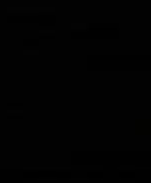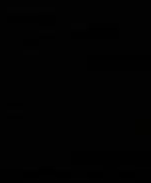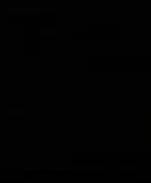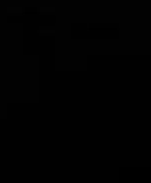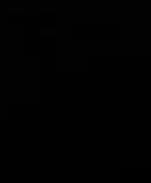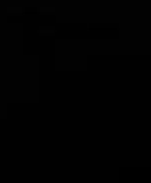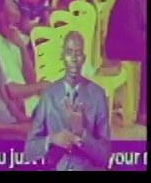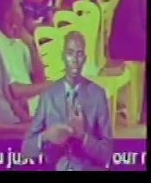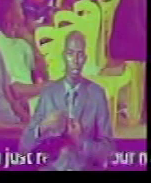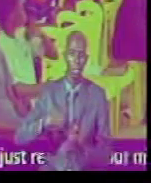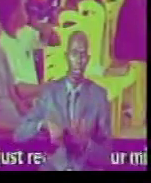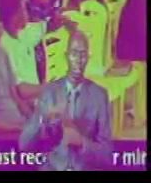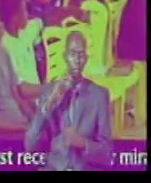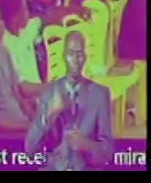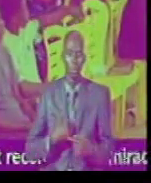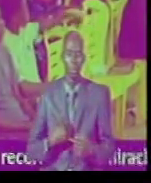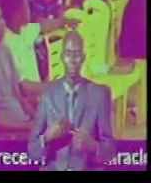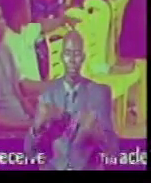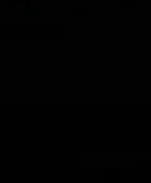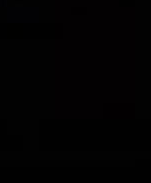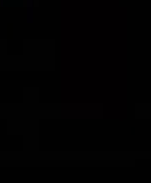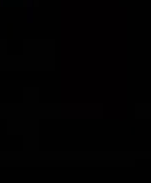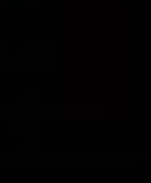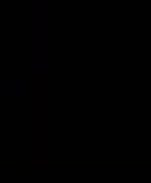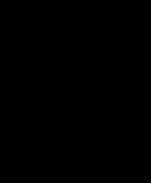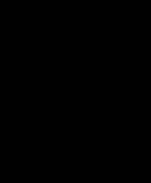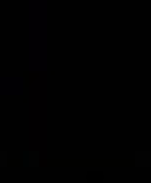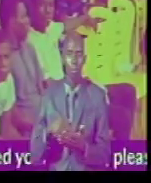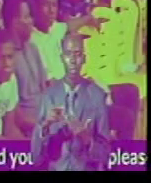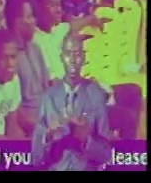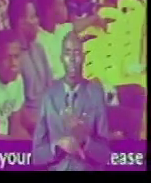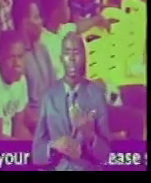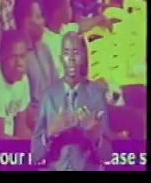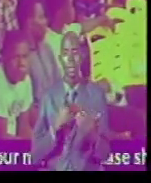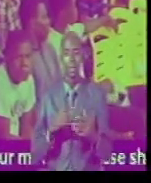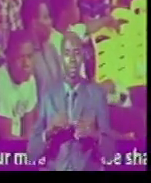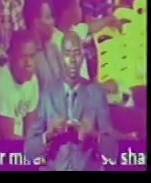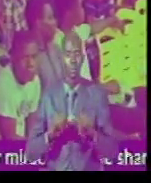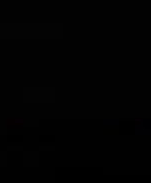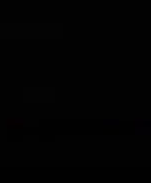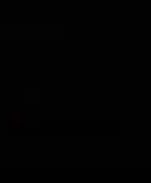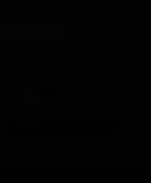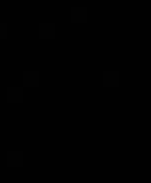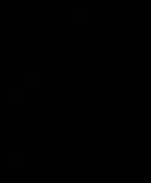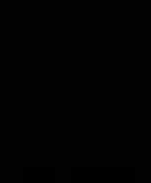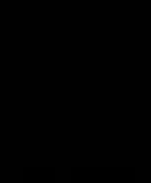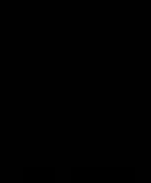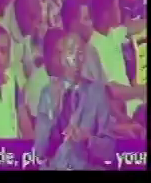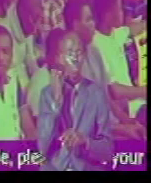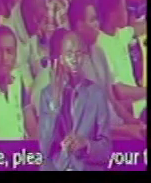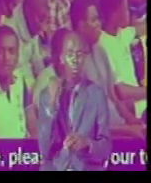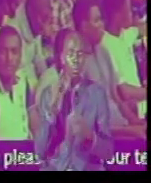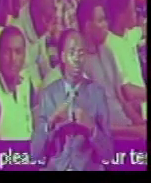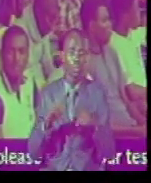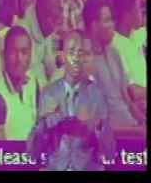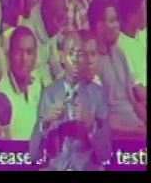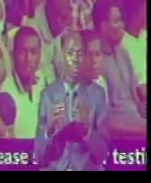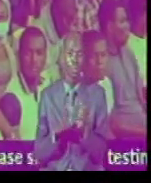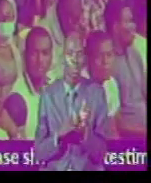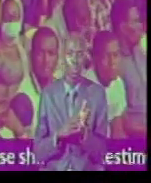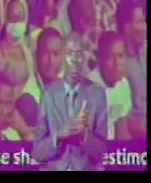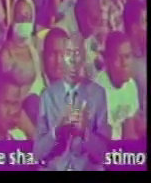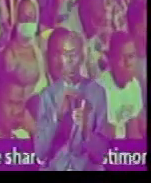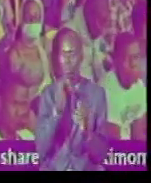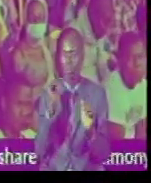headaches, general body weaknesses, and it continued to grow worse. I was to go to school, but I find out it grew